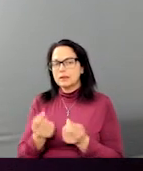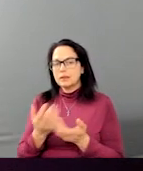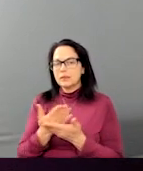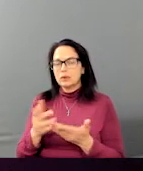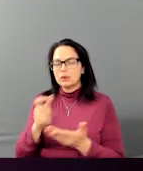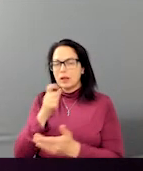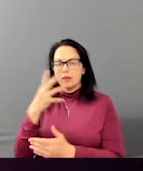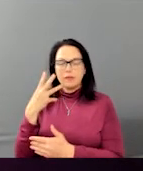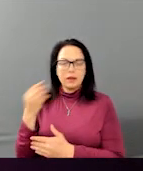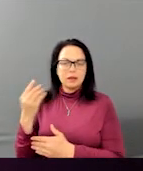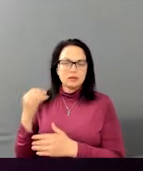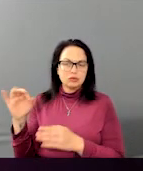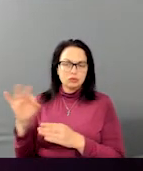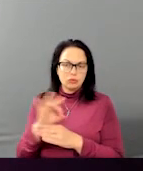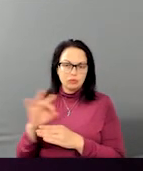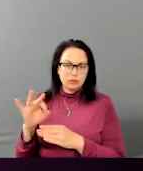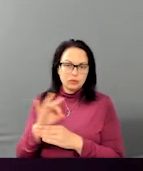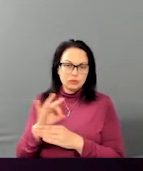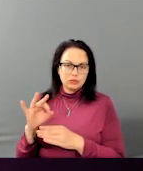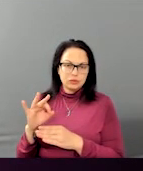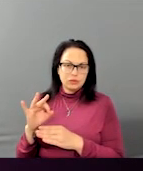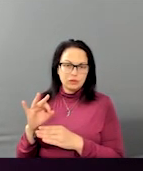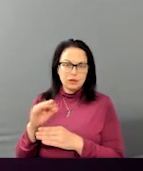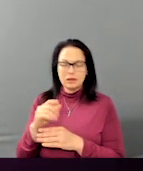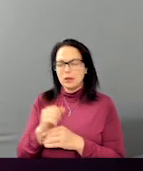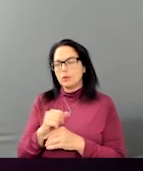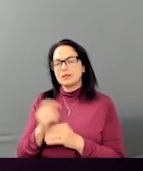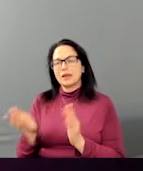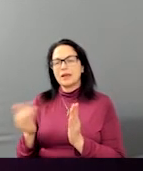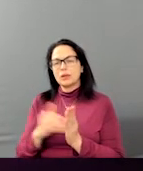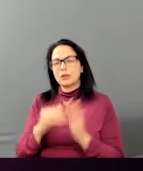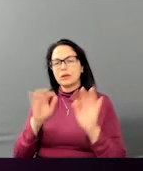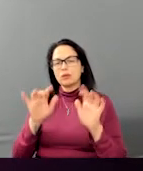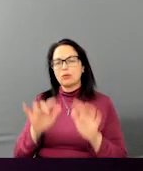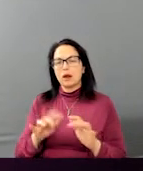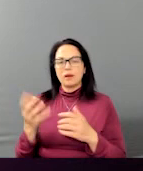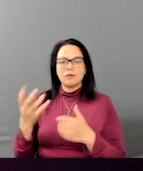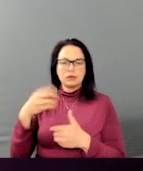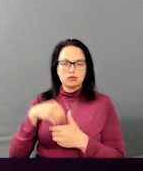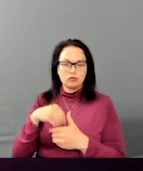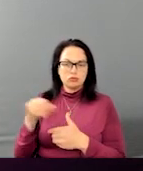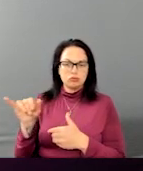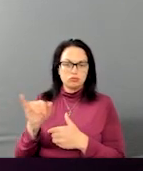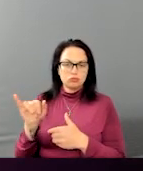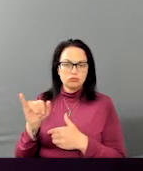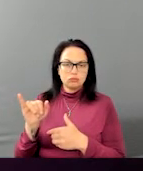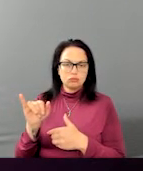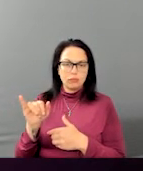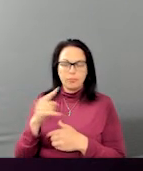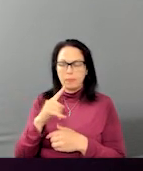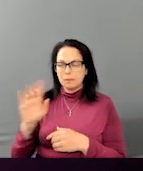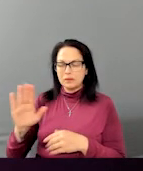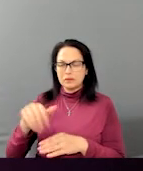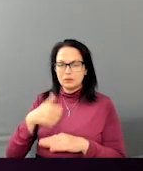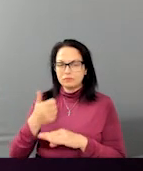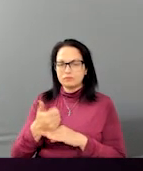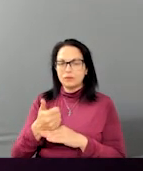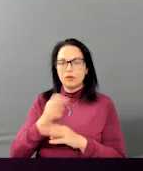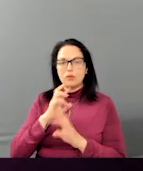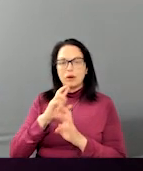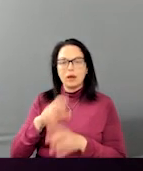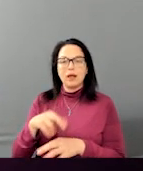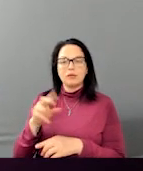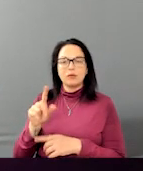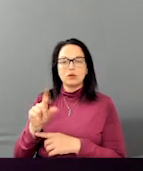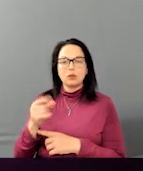features, new features for us, it was a complete rewrite of the internals because they were setting themselves up for React